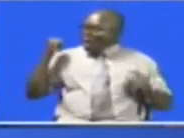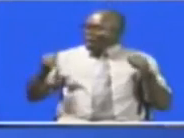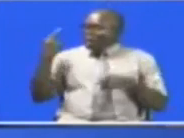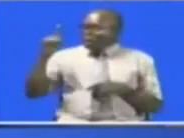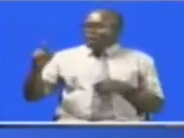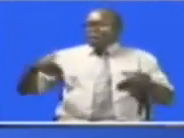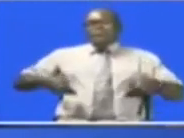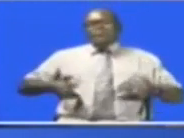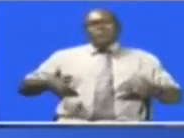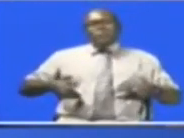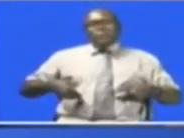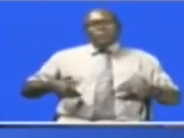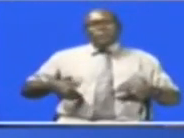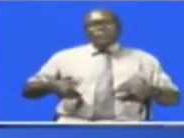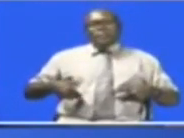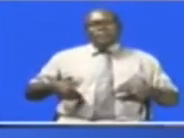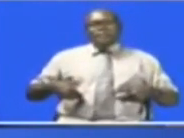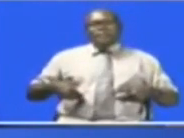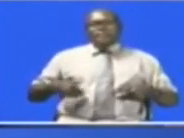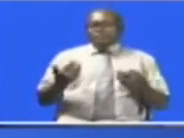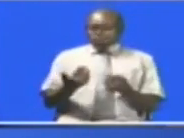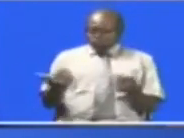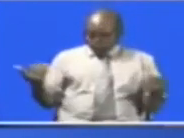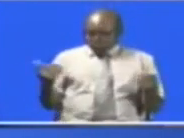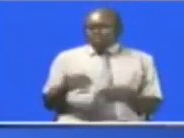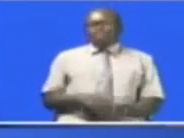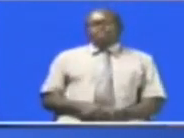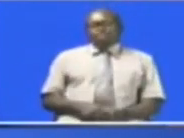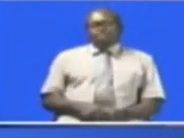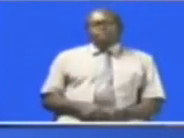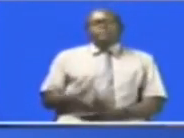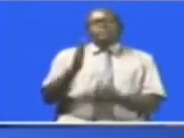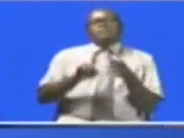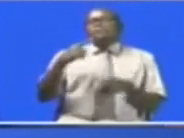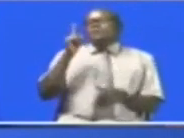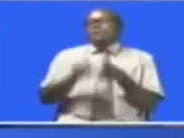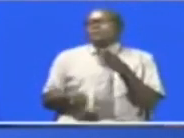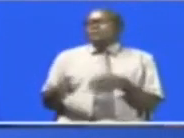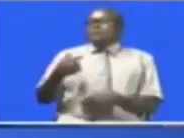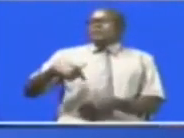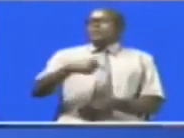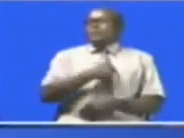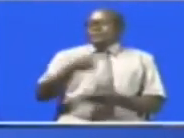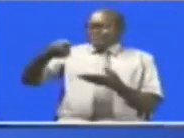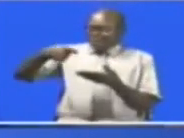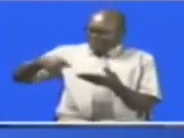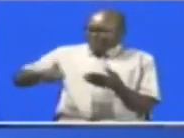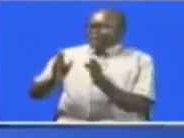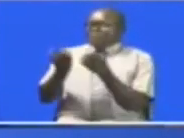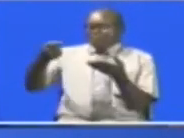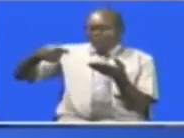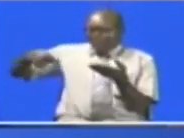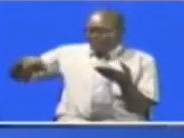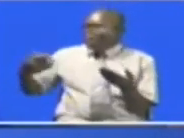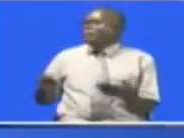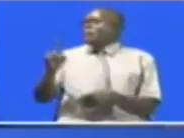for the young athletes, the young children. Mm-hmm. And somebody said we were sales to sign autographs and so